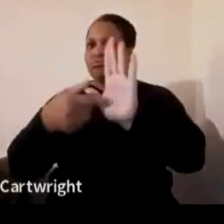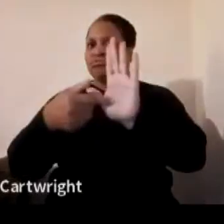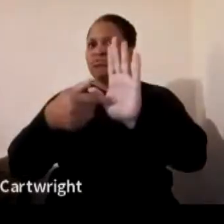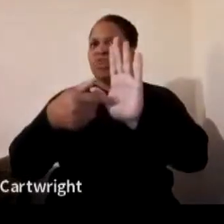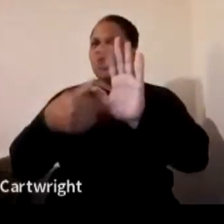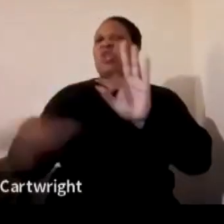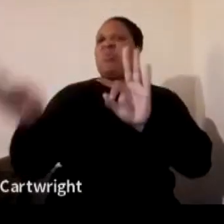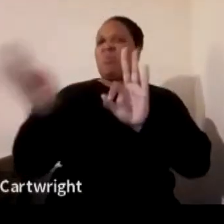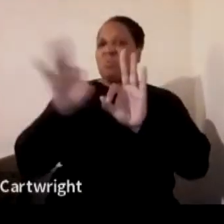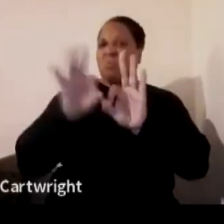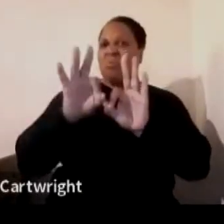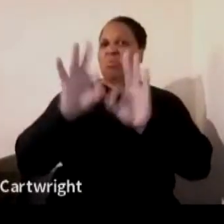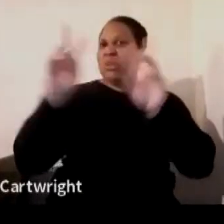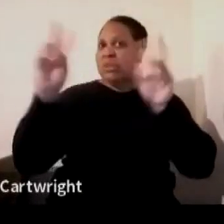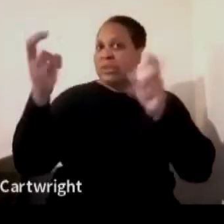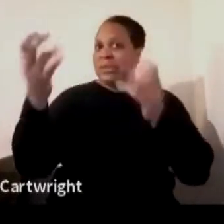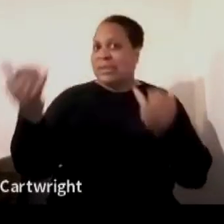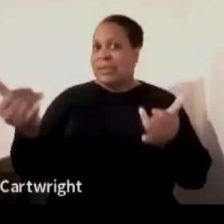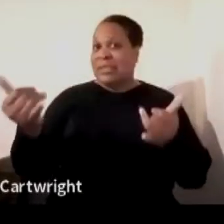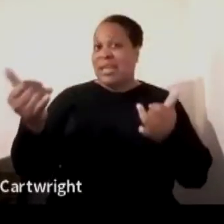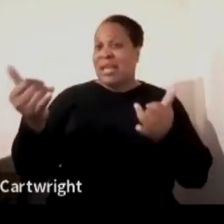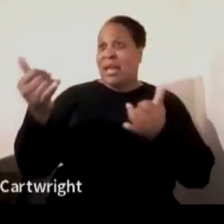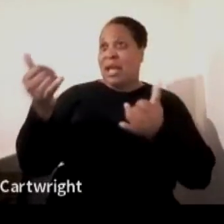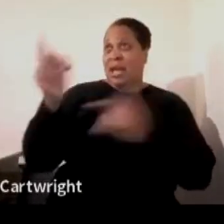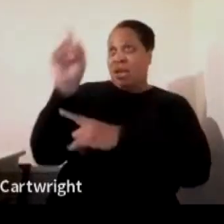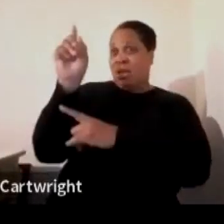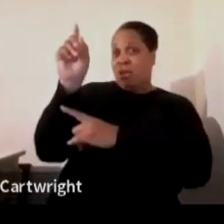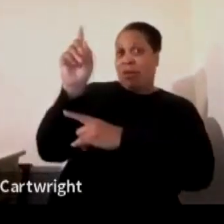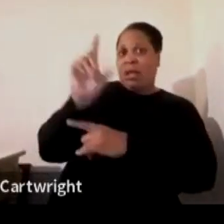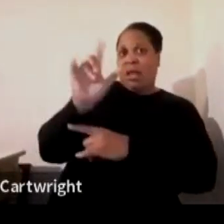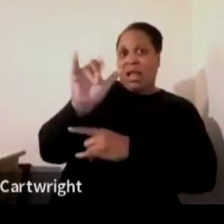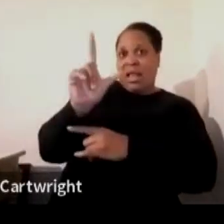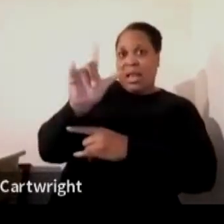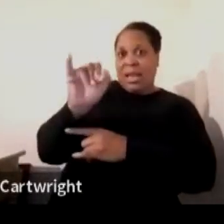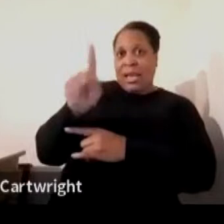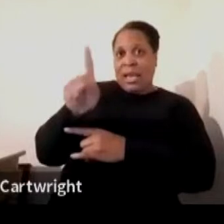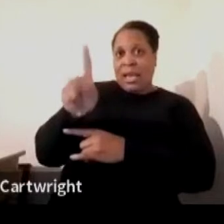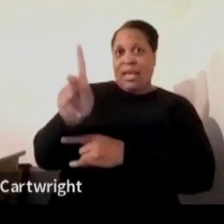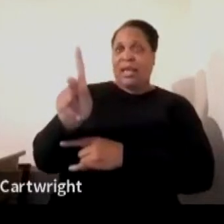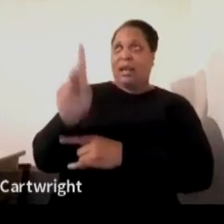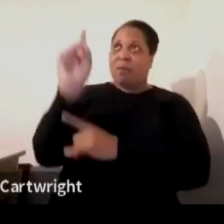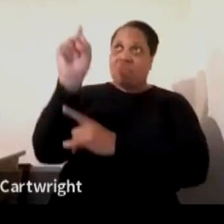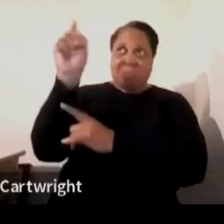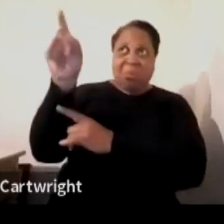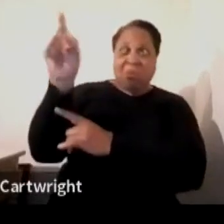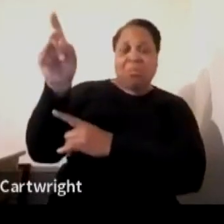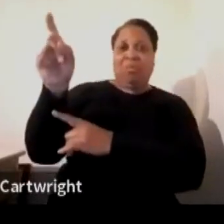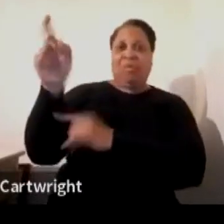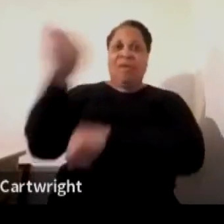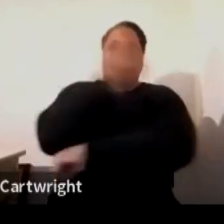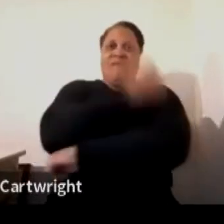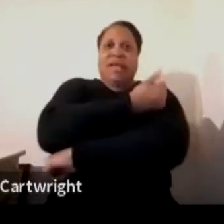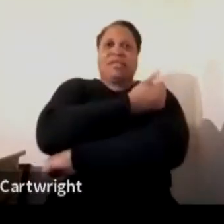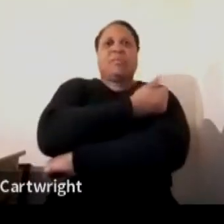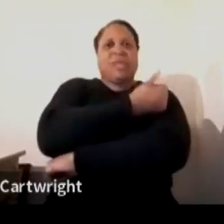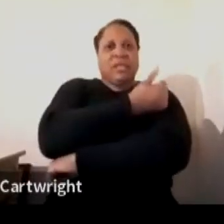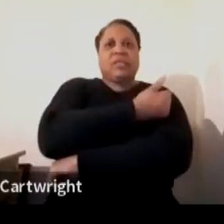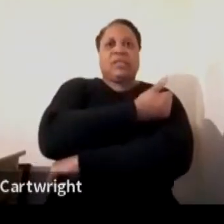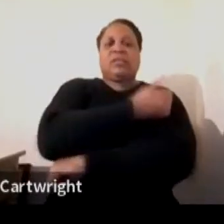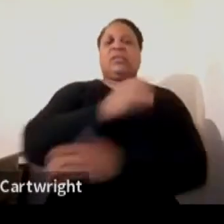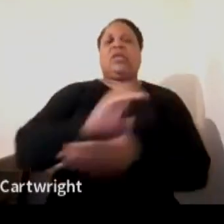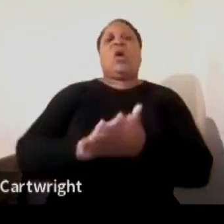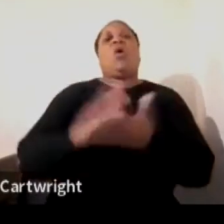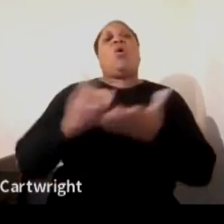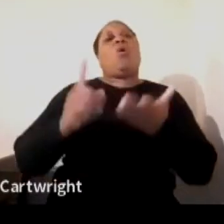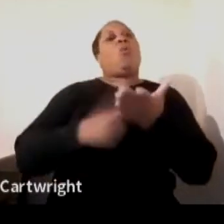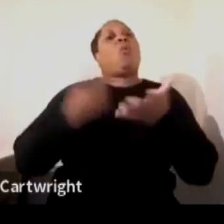a link that takes you into the vaccine registration form. So once you've done that,